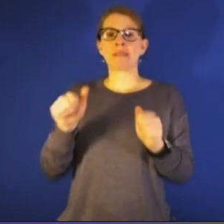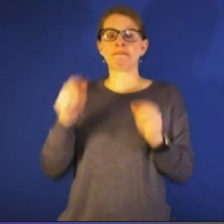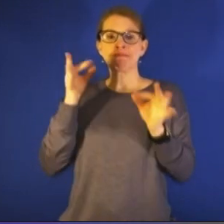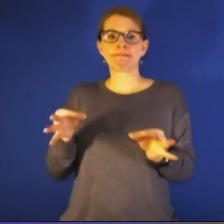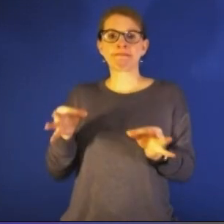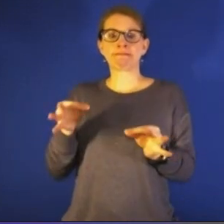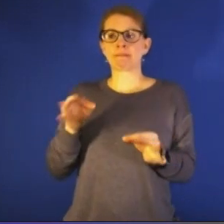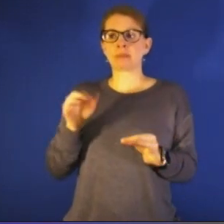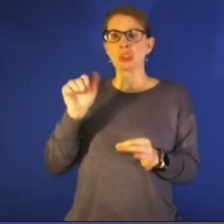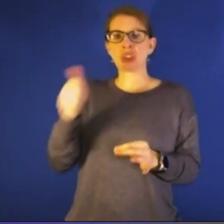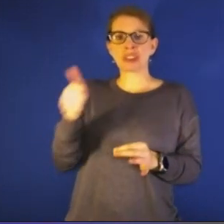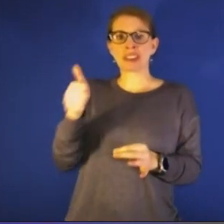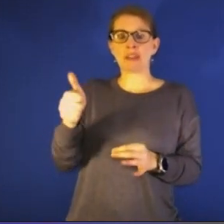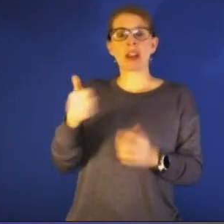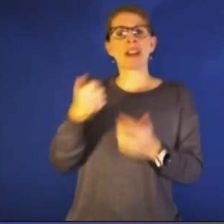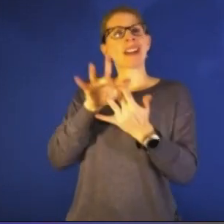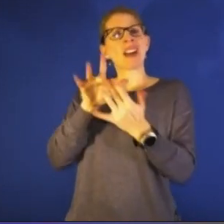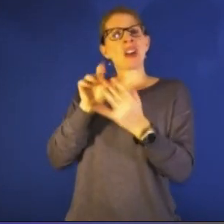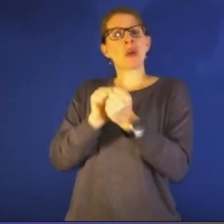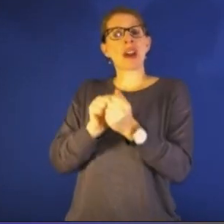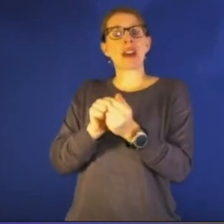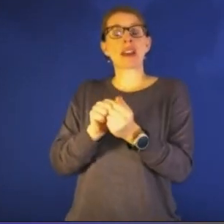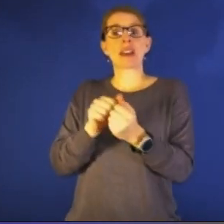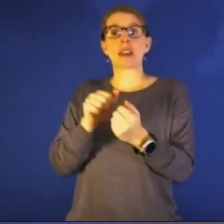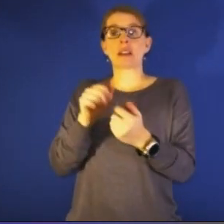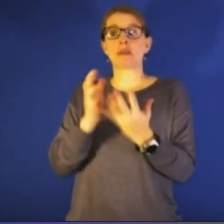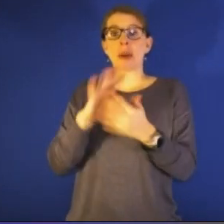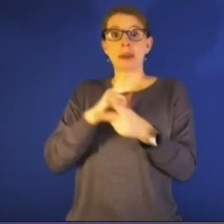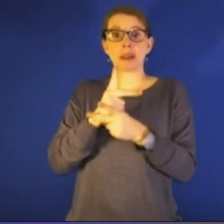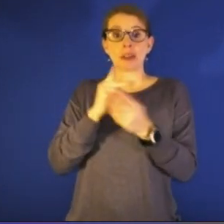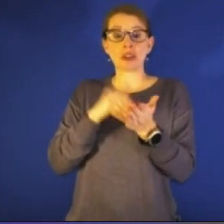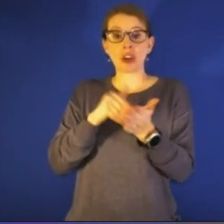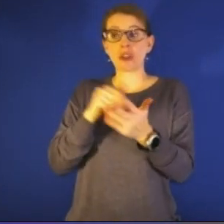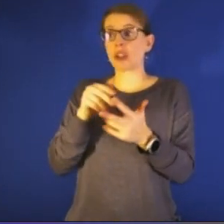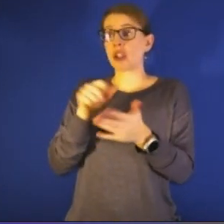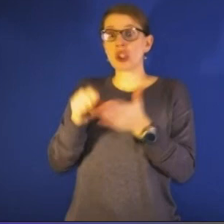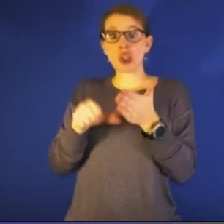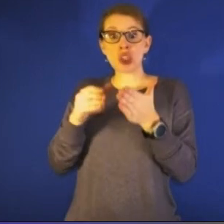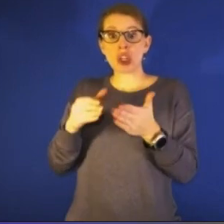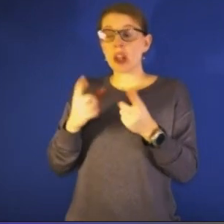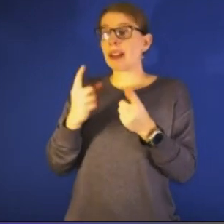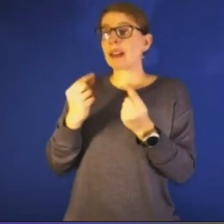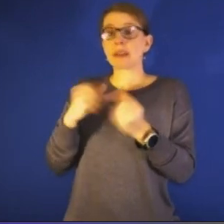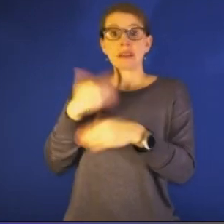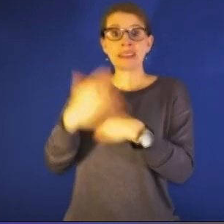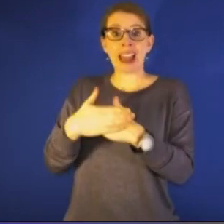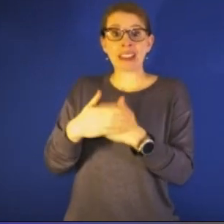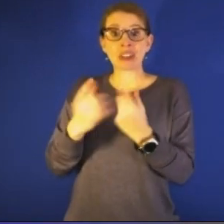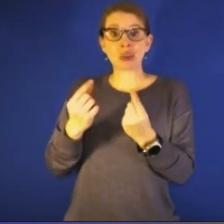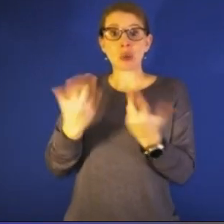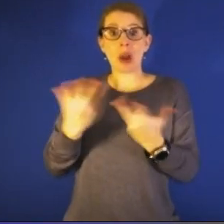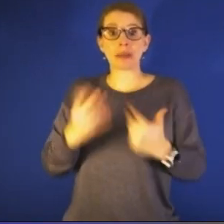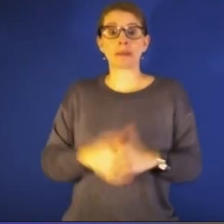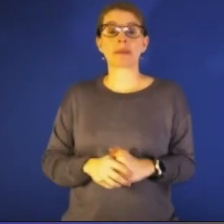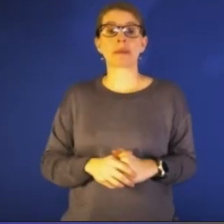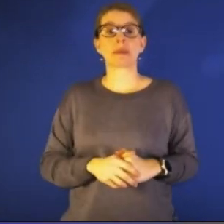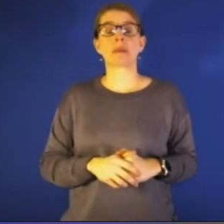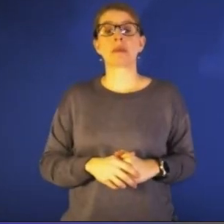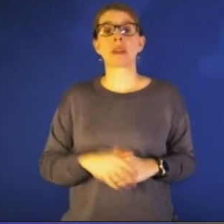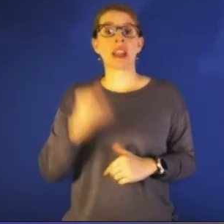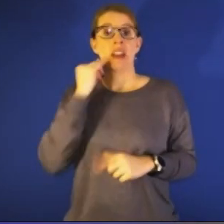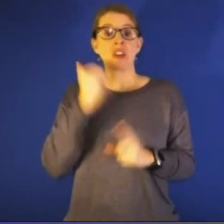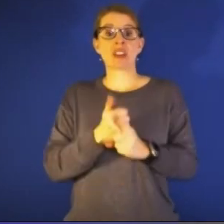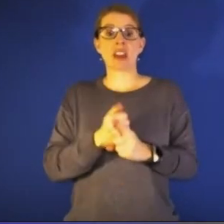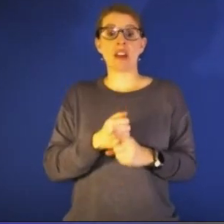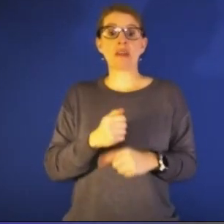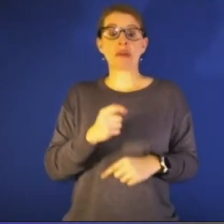physician, get a hold of your surgeon if it's a surgical question, and say, hey, what do you want me to take as my next step? Secondly, if you're acutely ill and you need